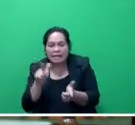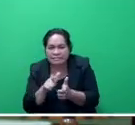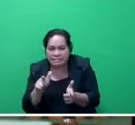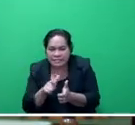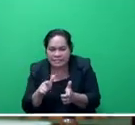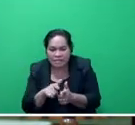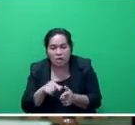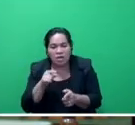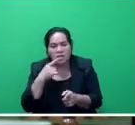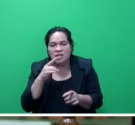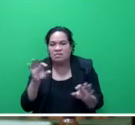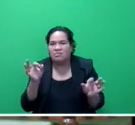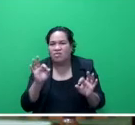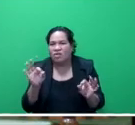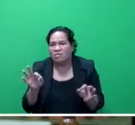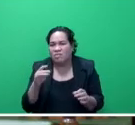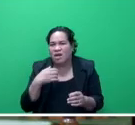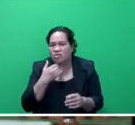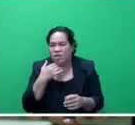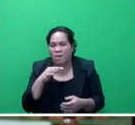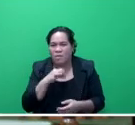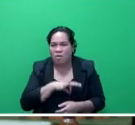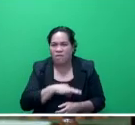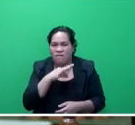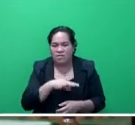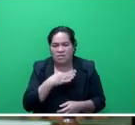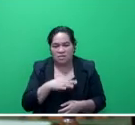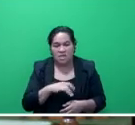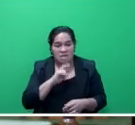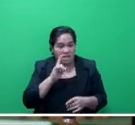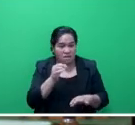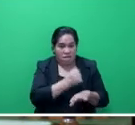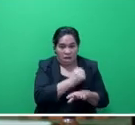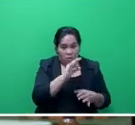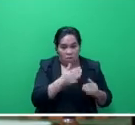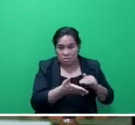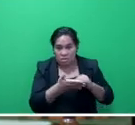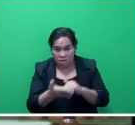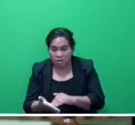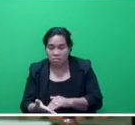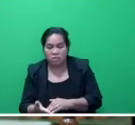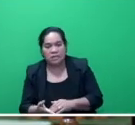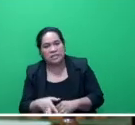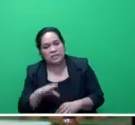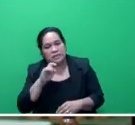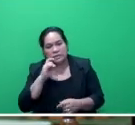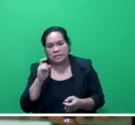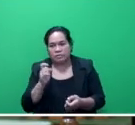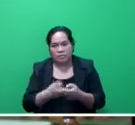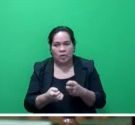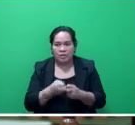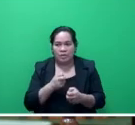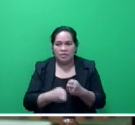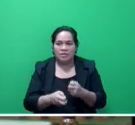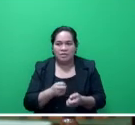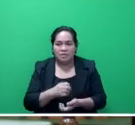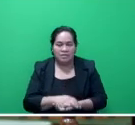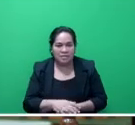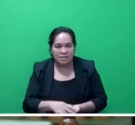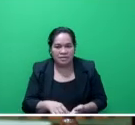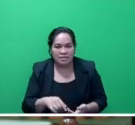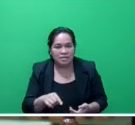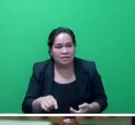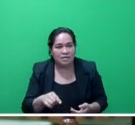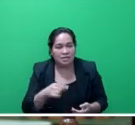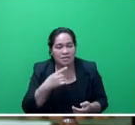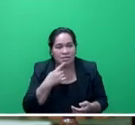zero returns without a government guaranteed price. We need to find a viable agricultural alternative that offers real livelihoods for